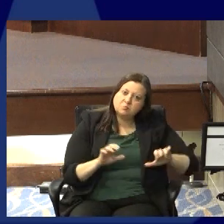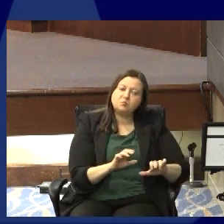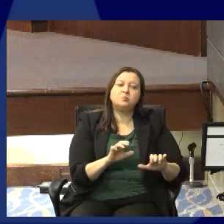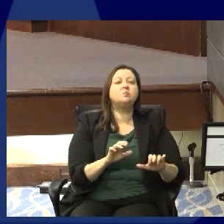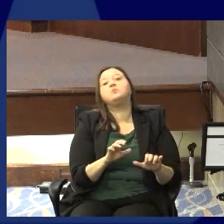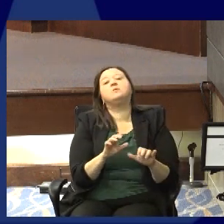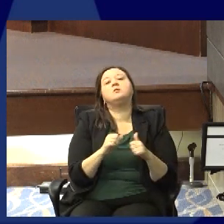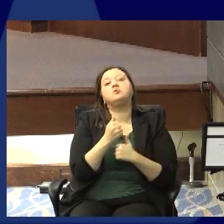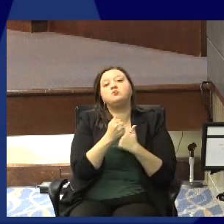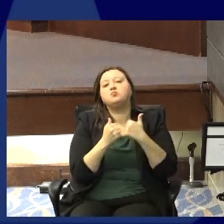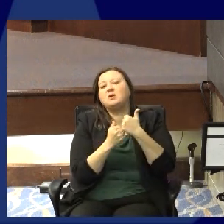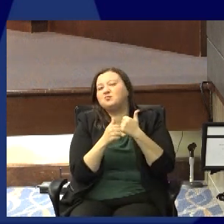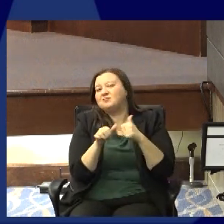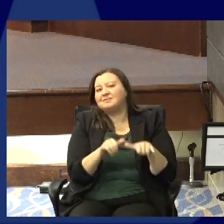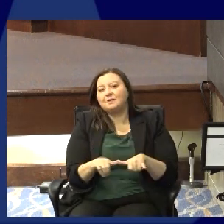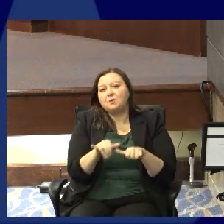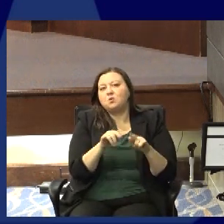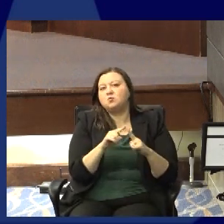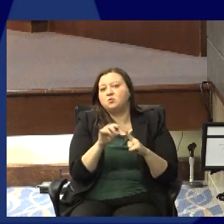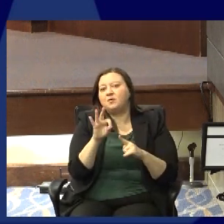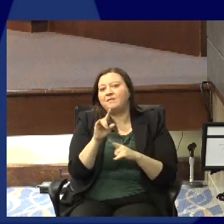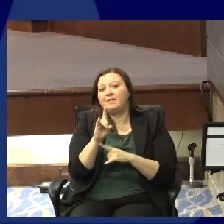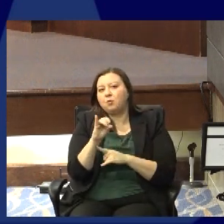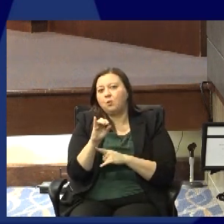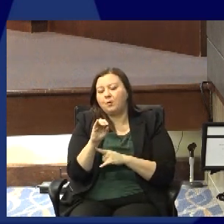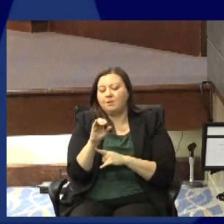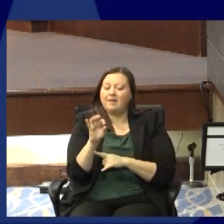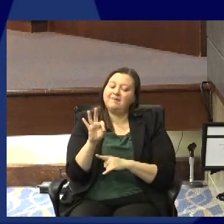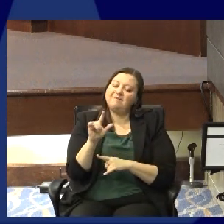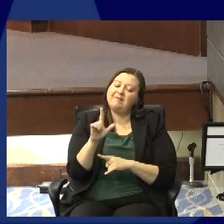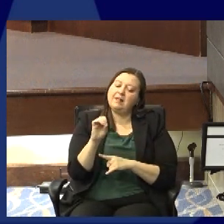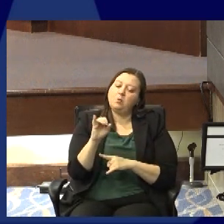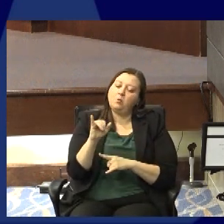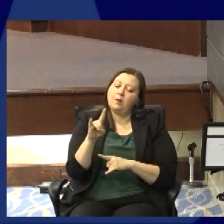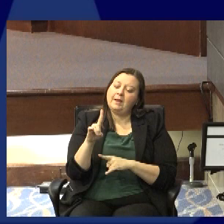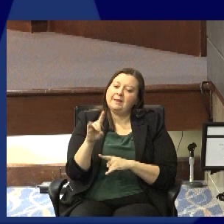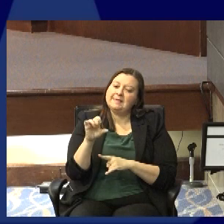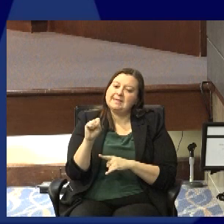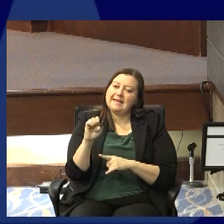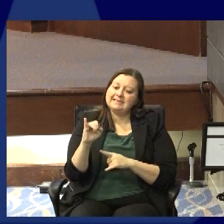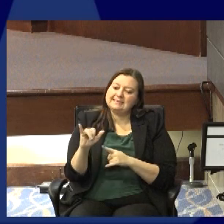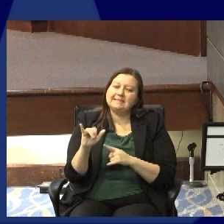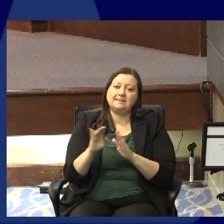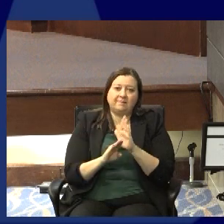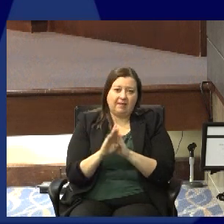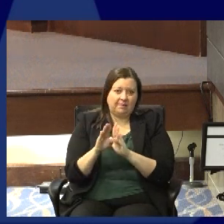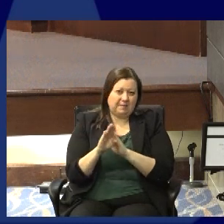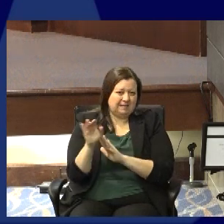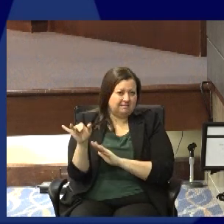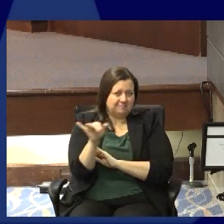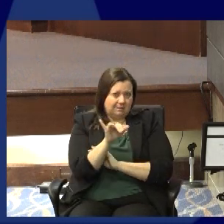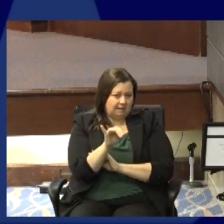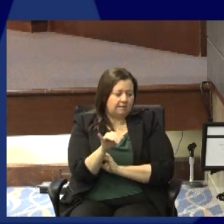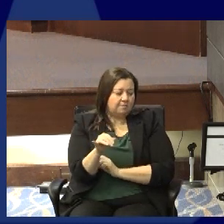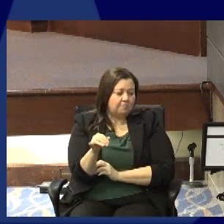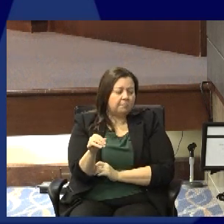It's structured very similar to the Floyd Casey development, where we have